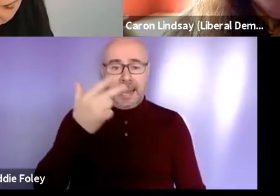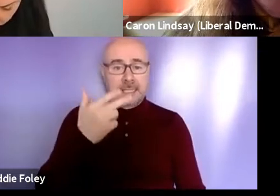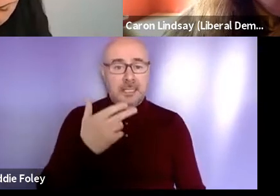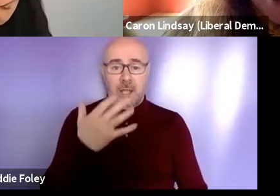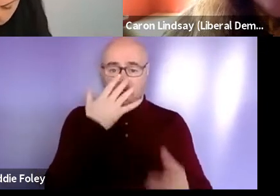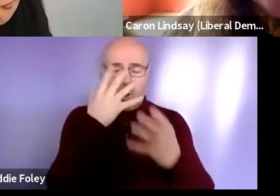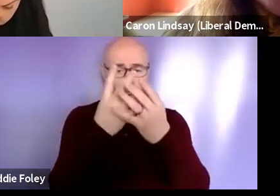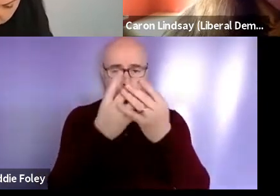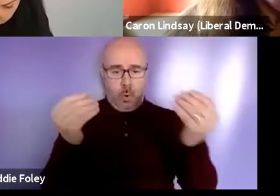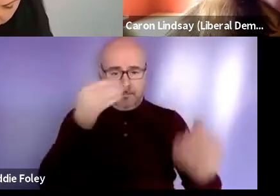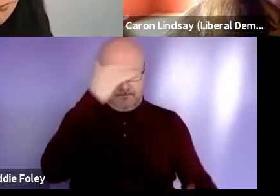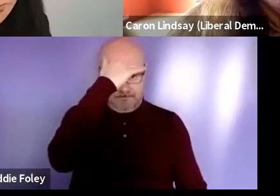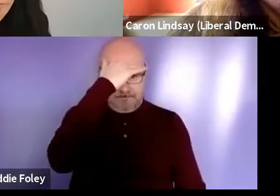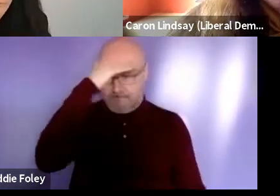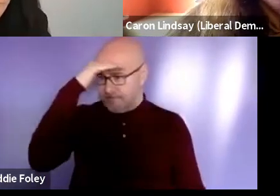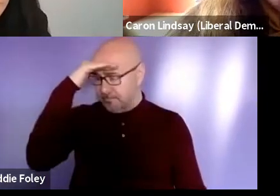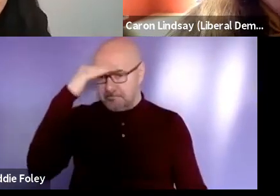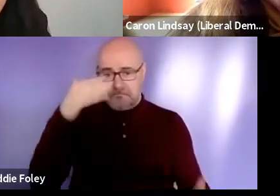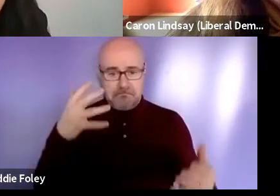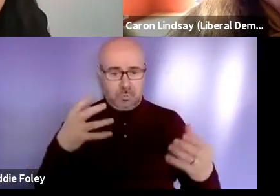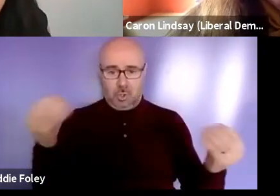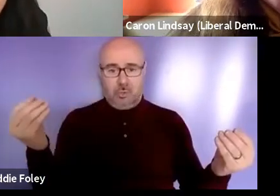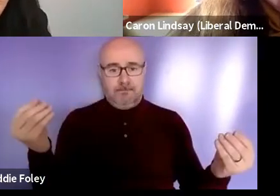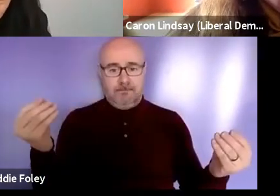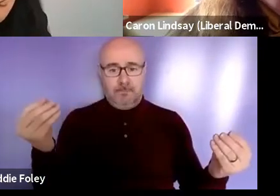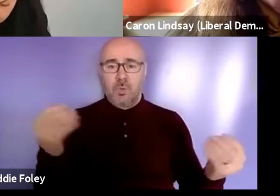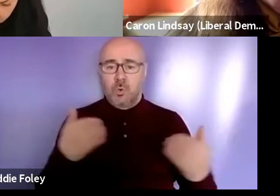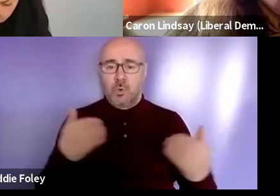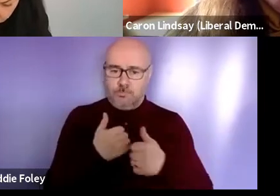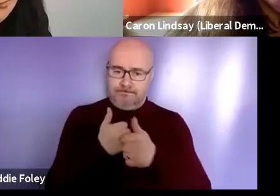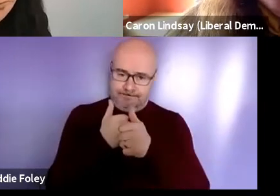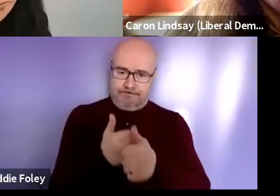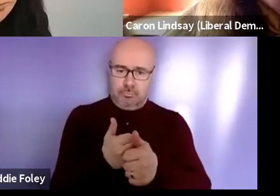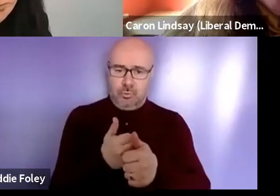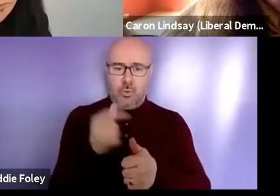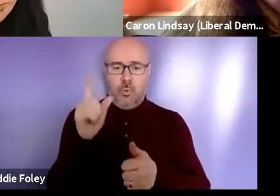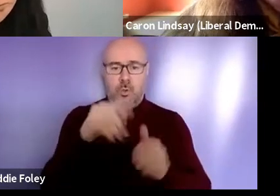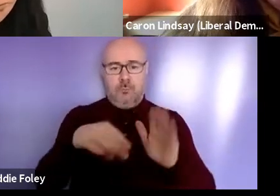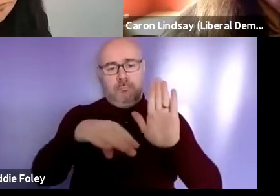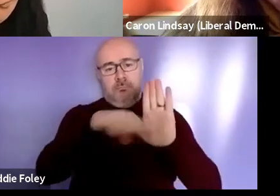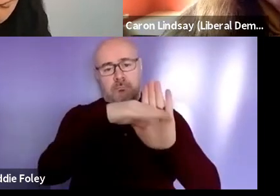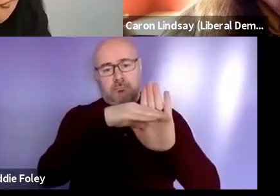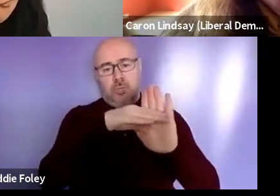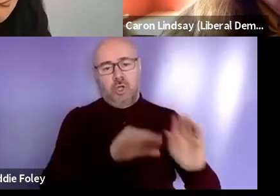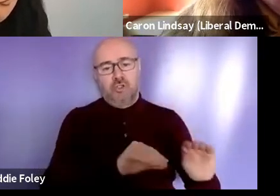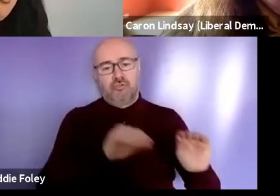So we absolutely support the actual right to a transition plan for young people when they reach adulthood.